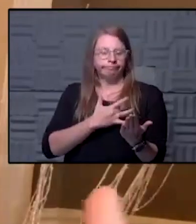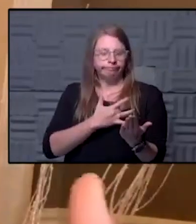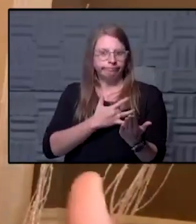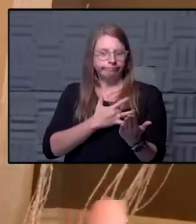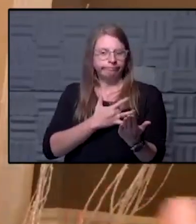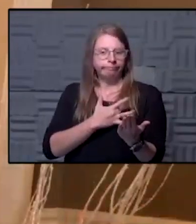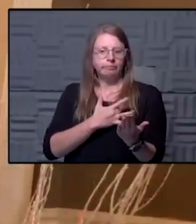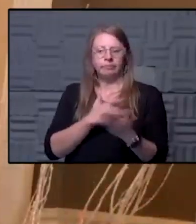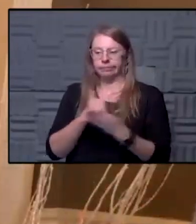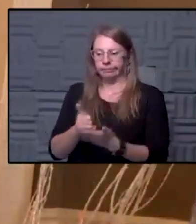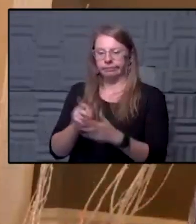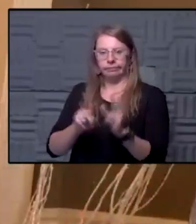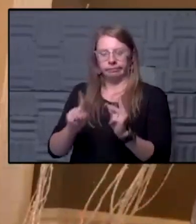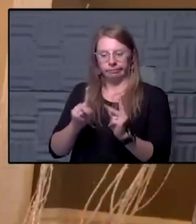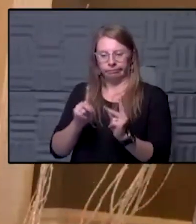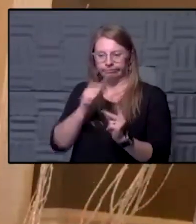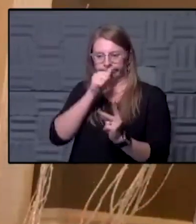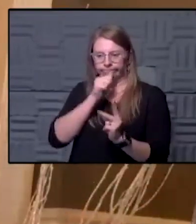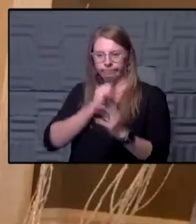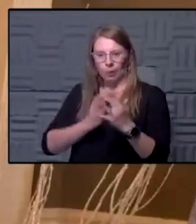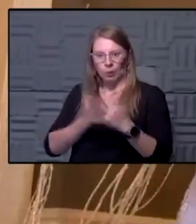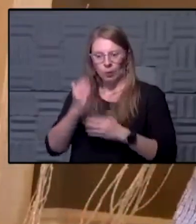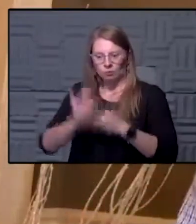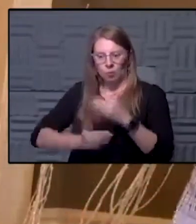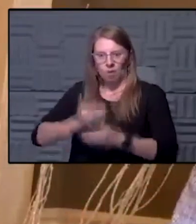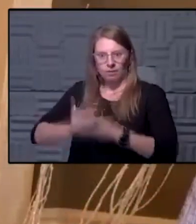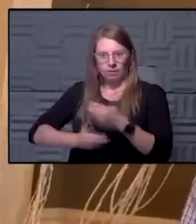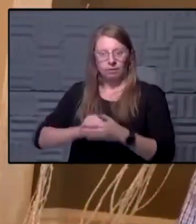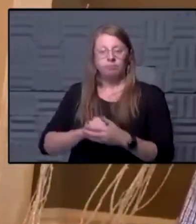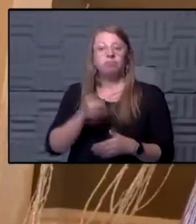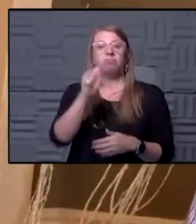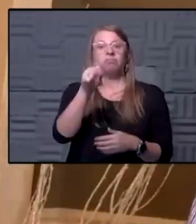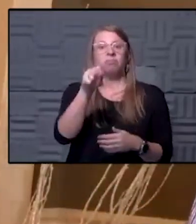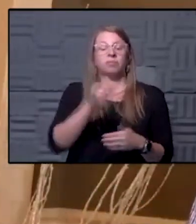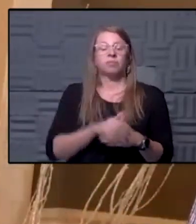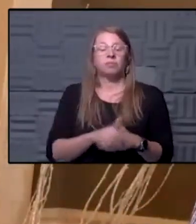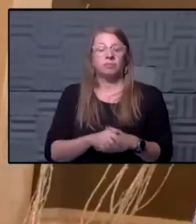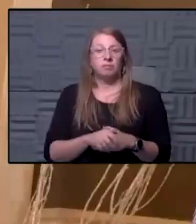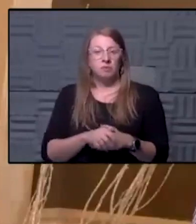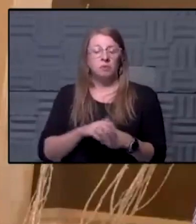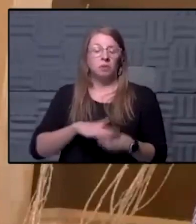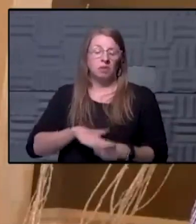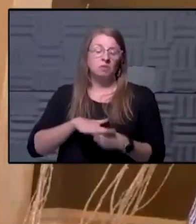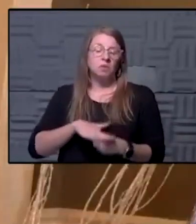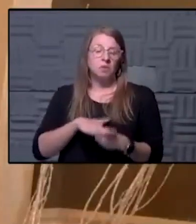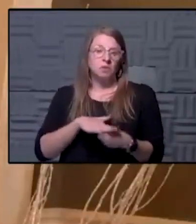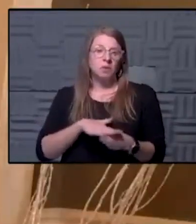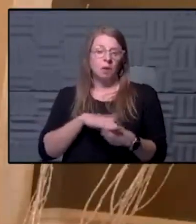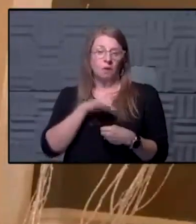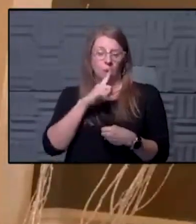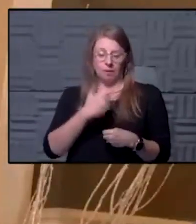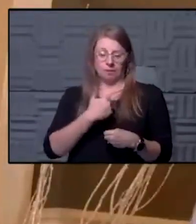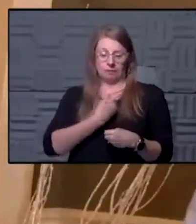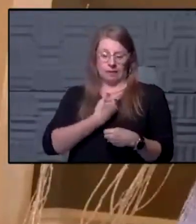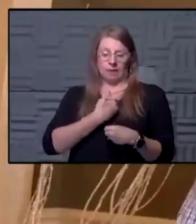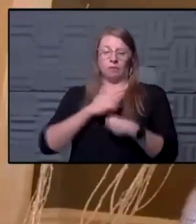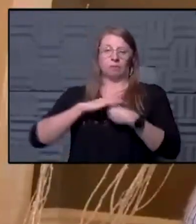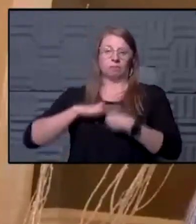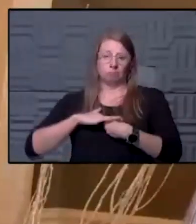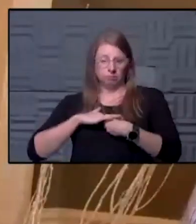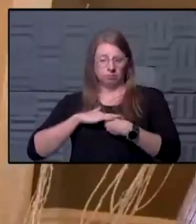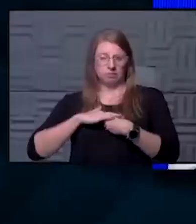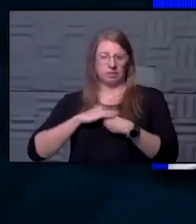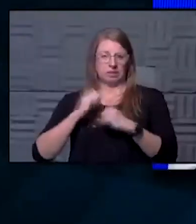helping individuals go through this process. Yes, it's been stressful, even on me as a pastor, and I'm sure as